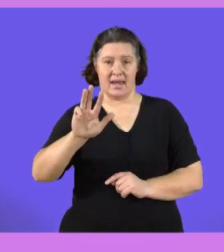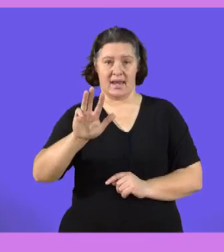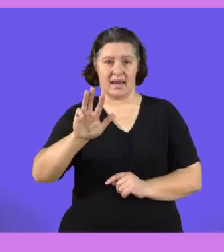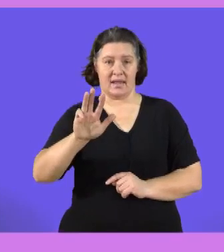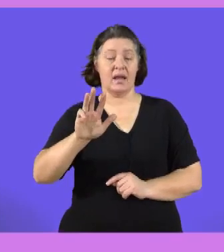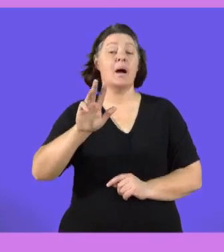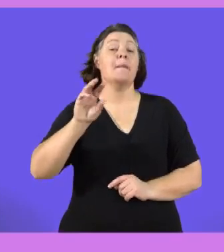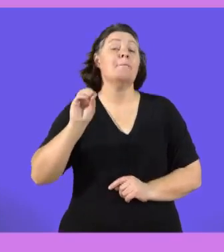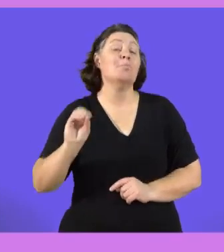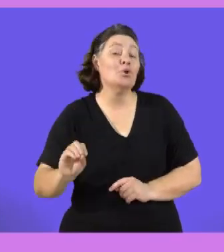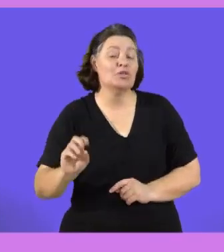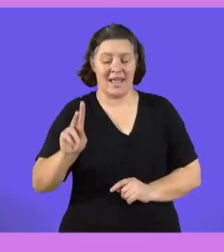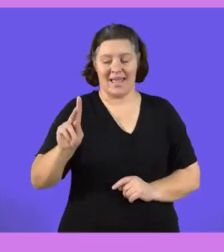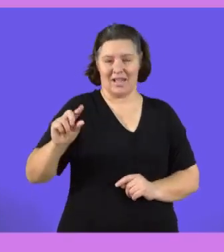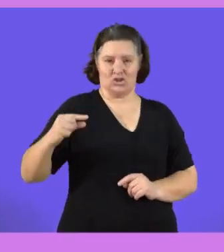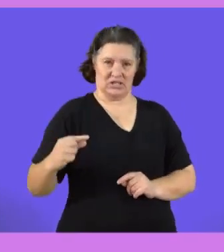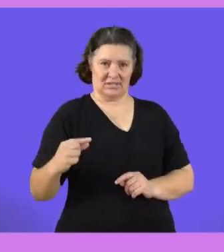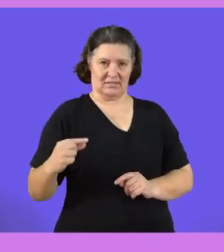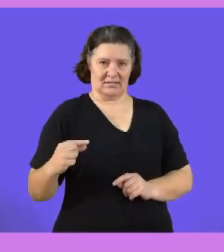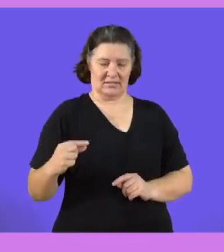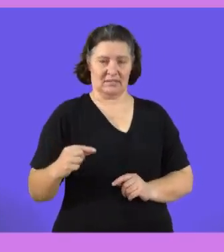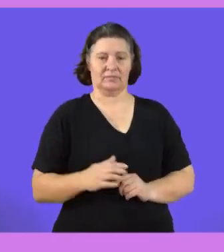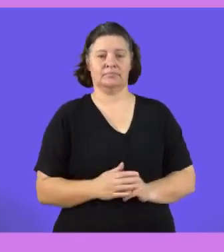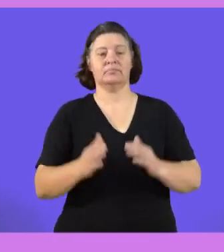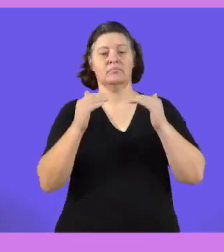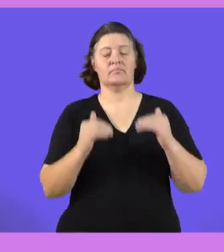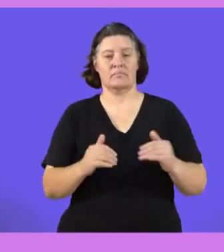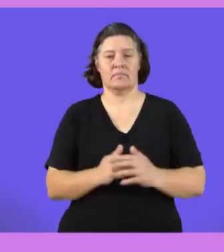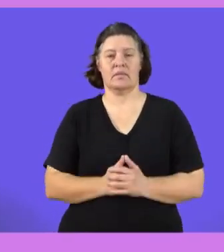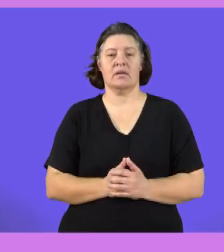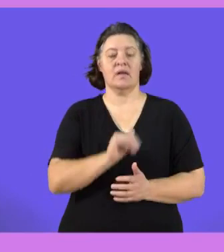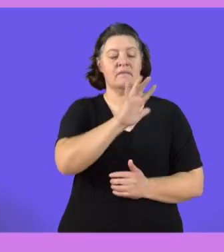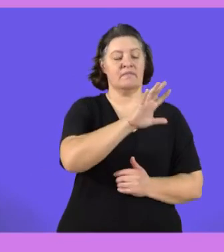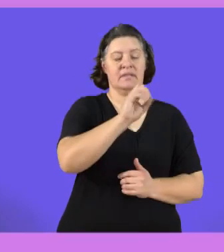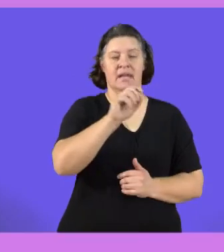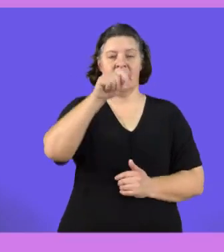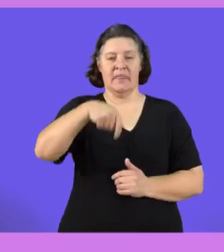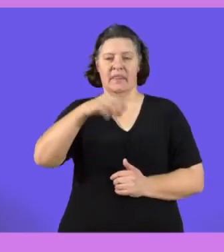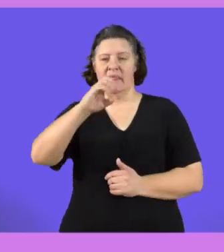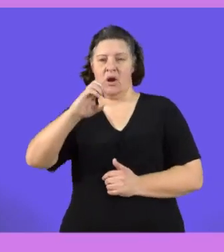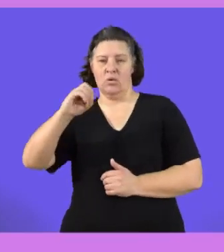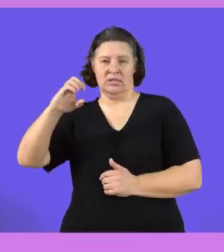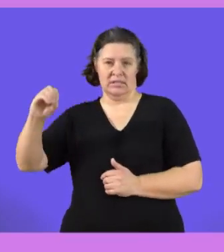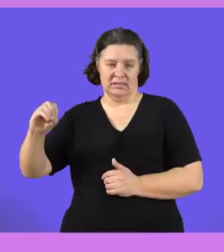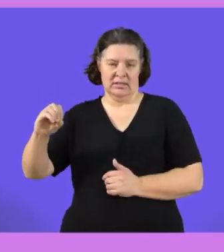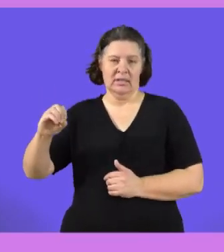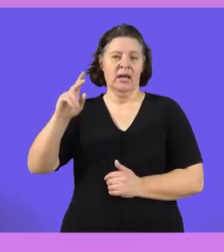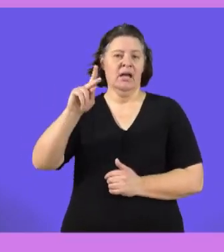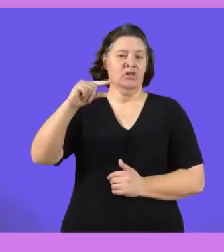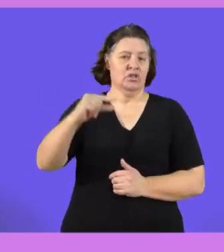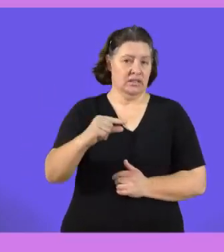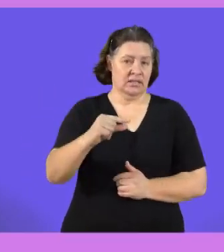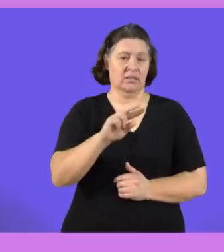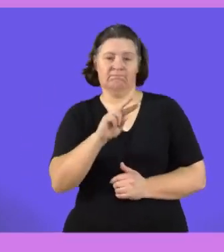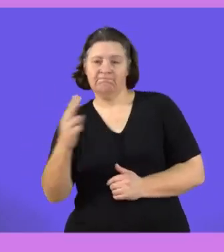5,490. And remember, we converted to kilograms. Looking at the next sum, we have 50,000 kilograms, and we